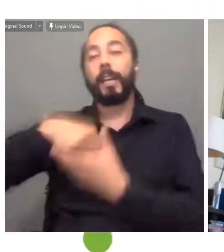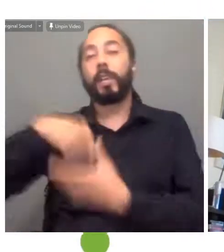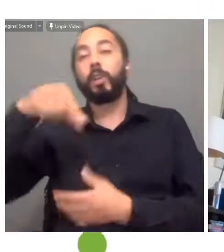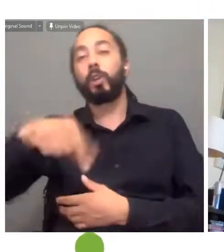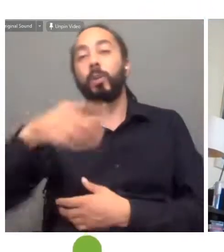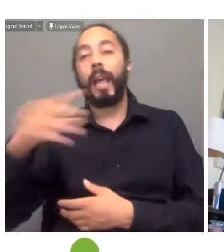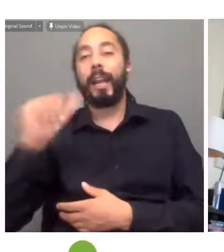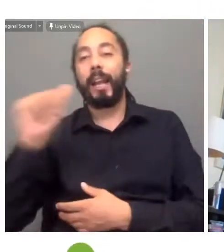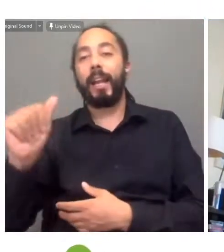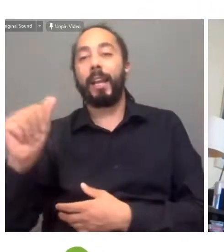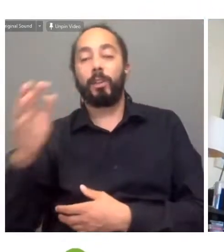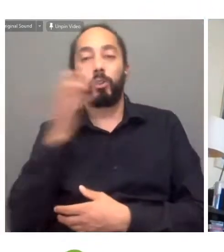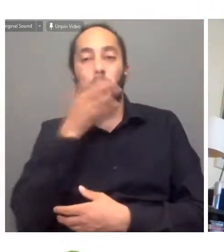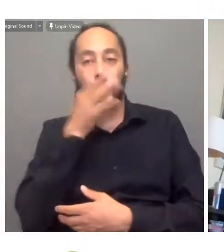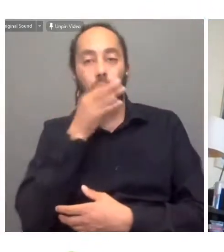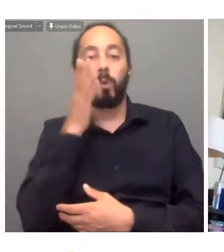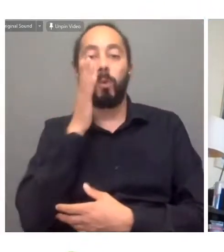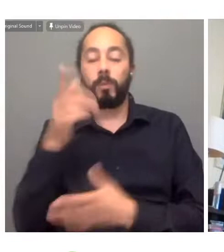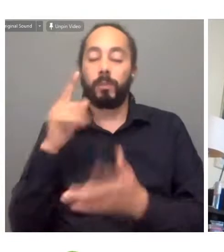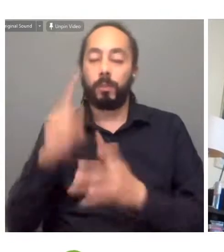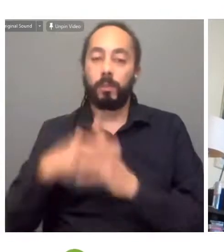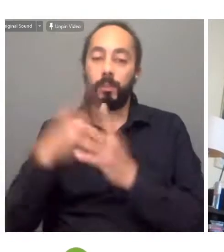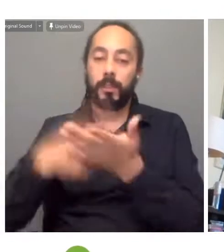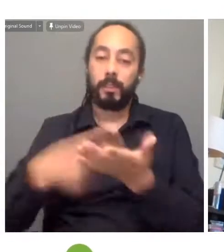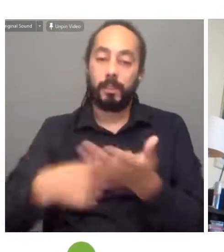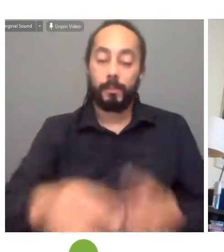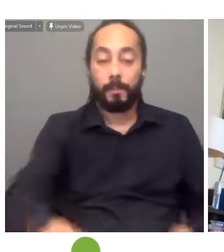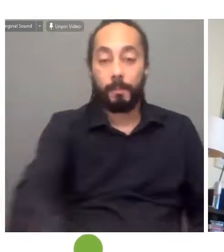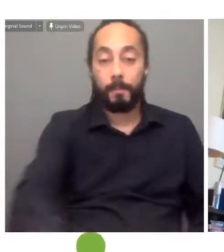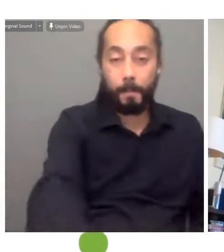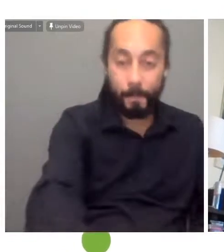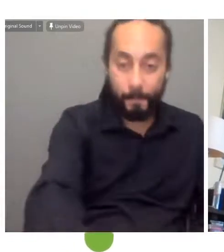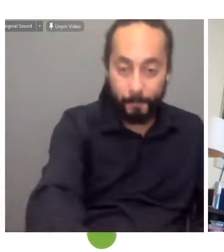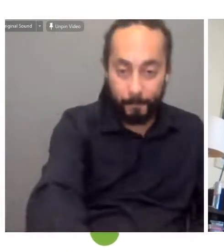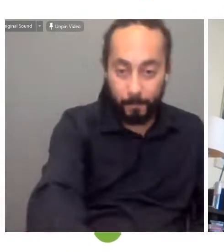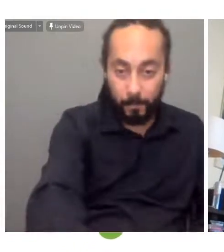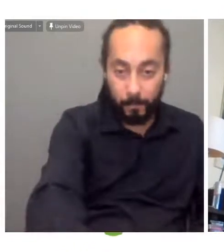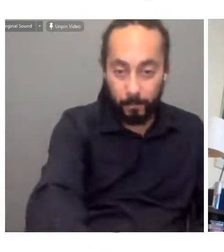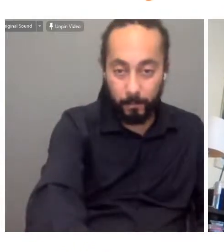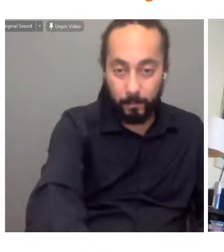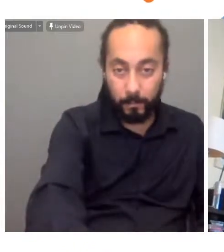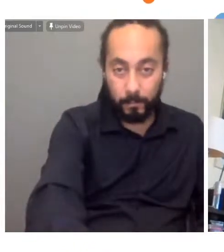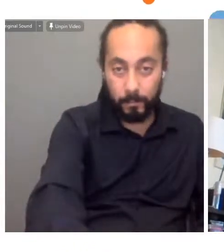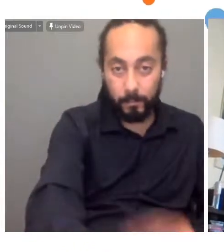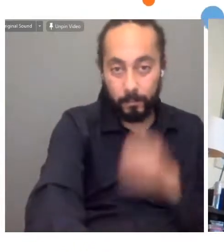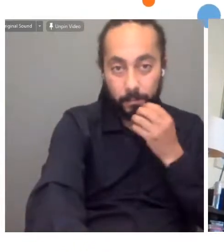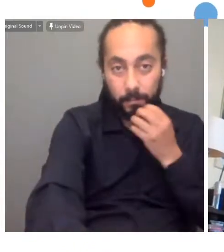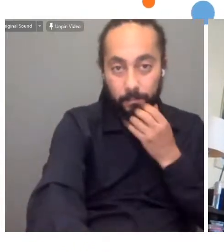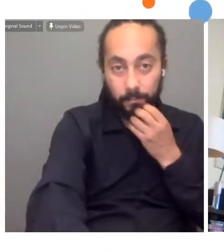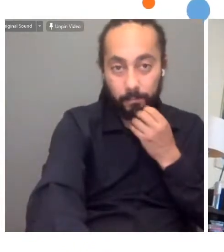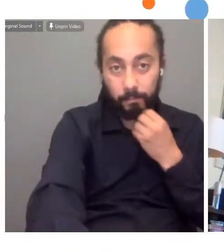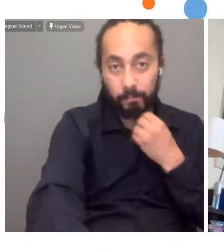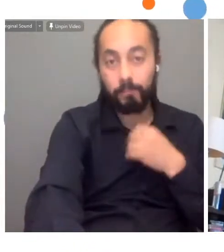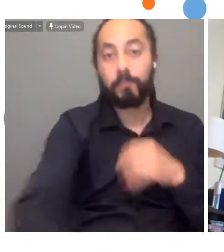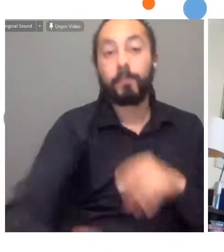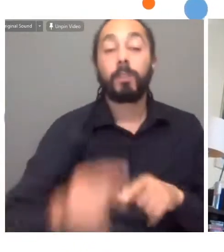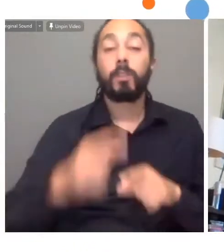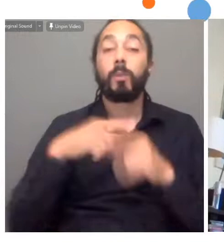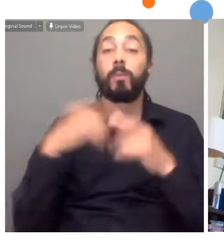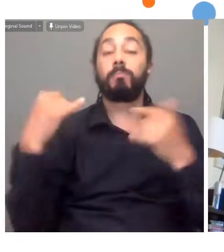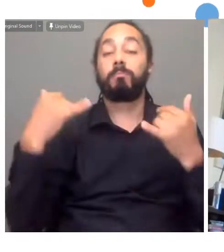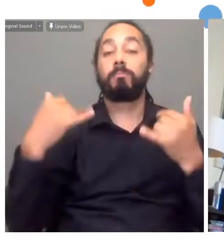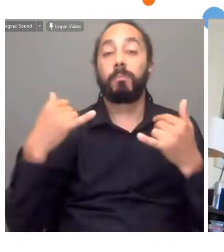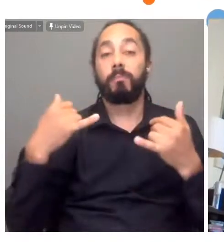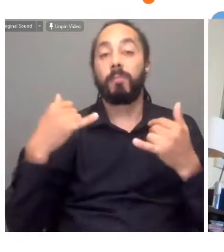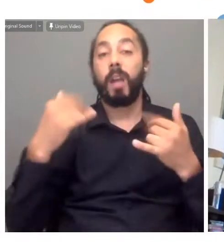touch on the topic of infrastructure. I'm going to combine a couple of topics together here in the fullness of time to allow some of those other questions